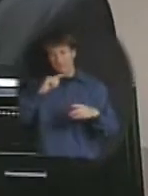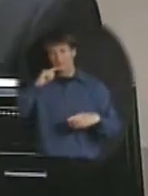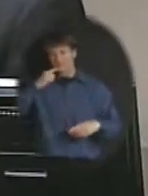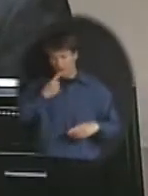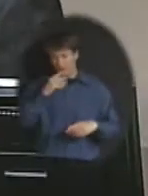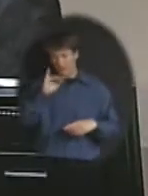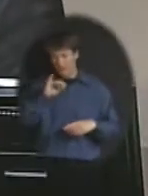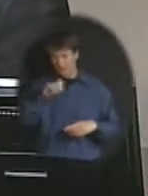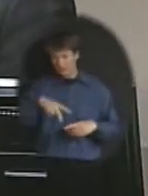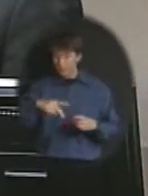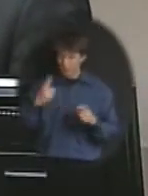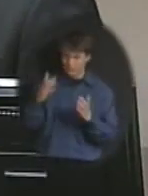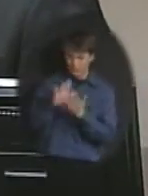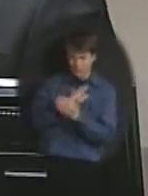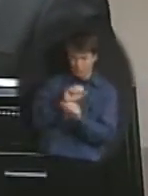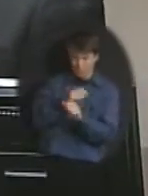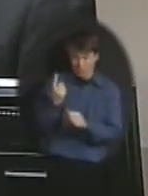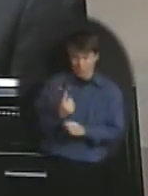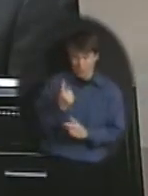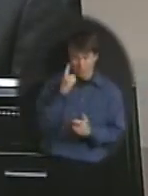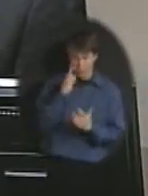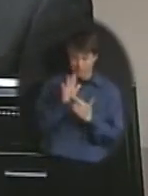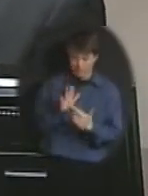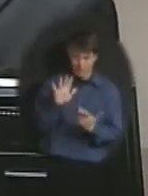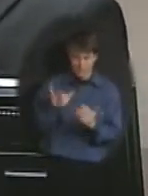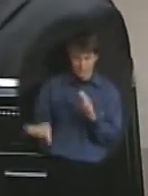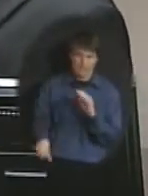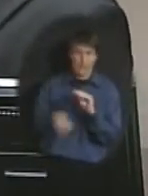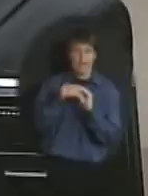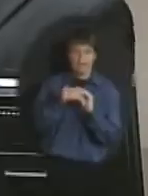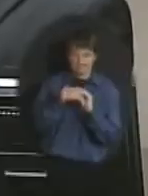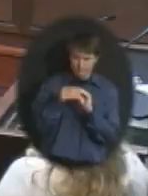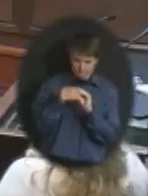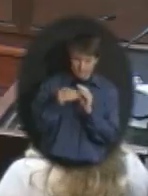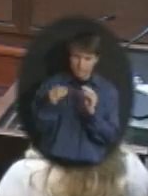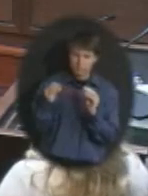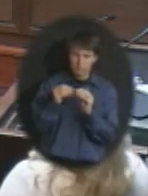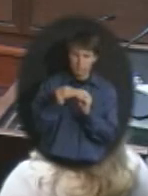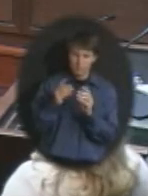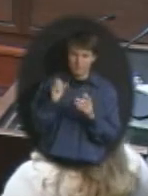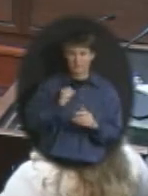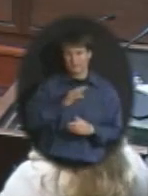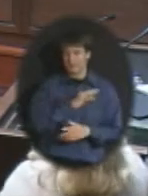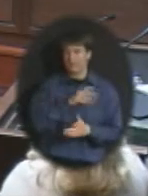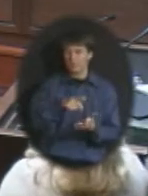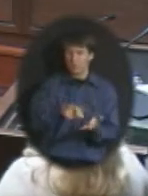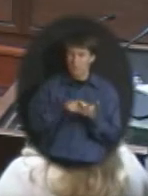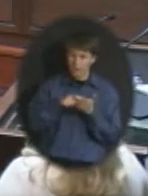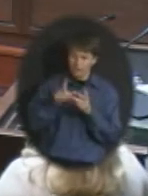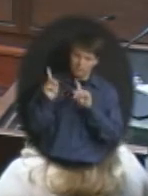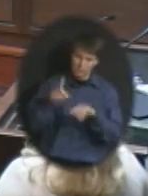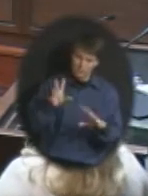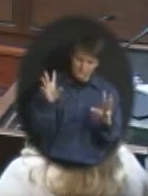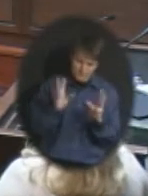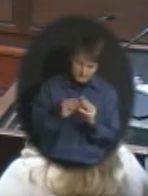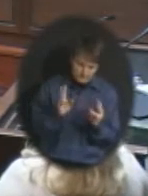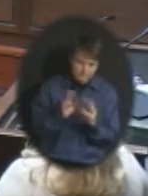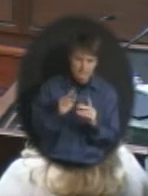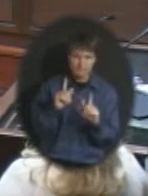IEP. Well, just the paperwork alone, let's just say, for example, that adds a That is whole true. additional, all the staff required at the meetings and, okay.